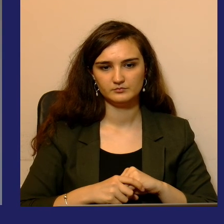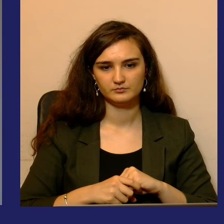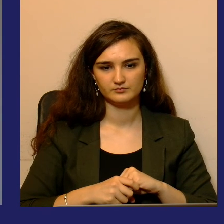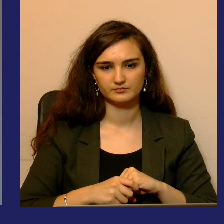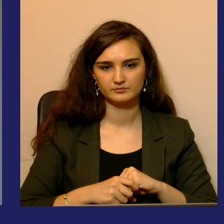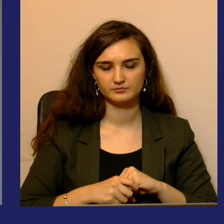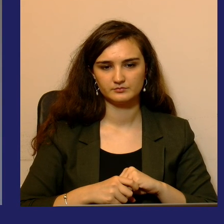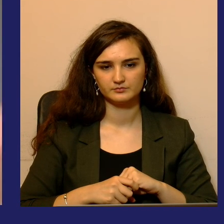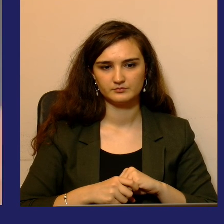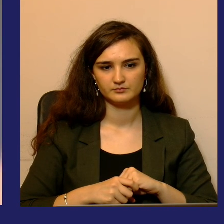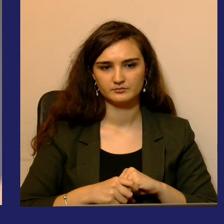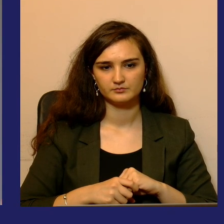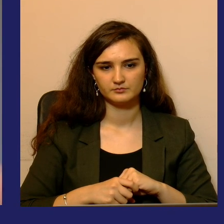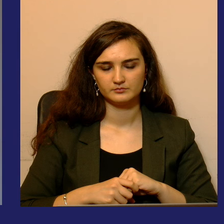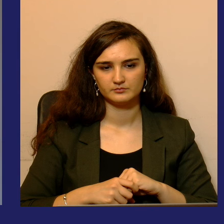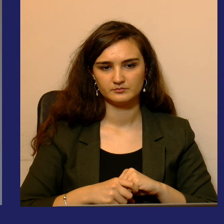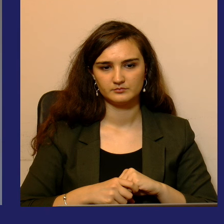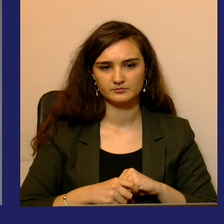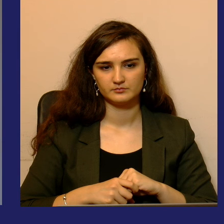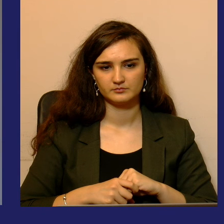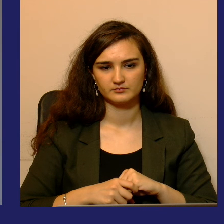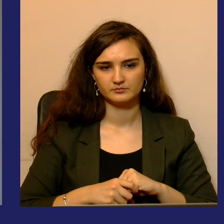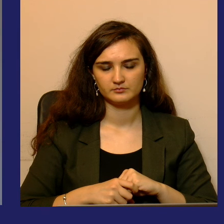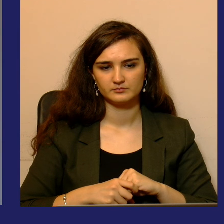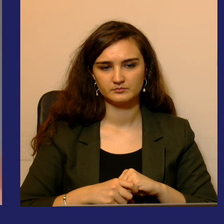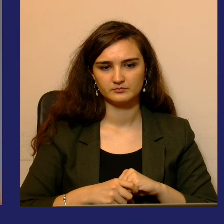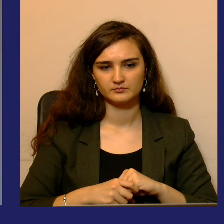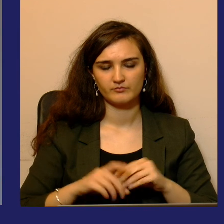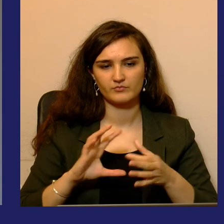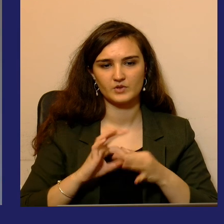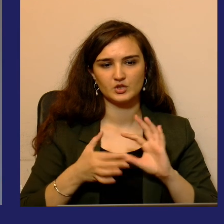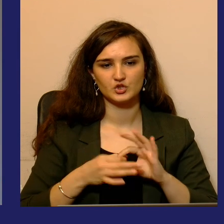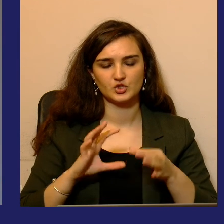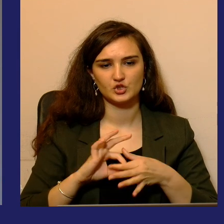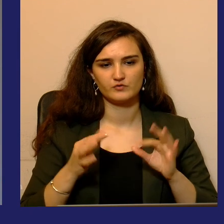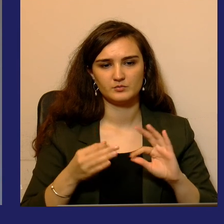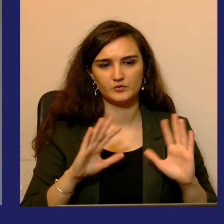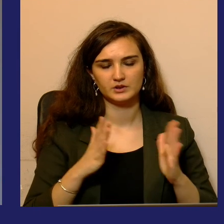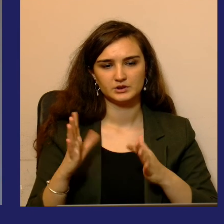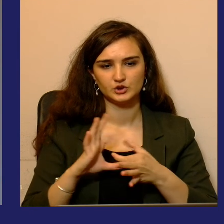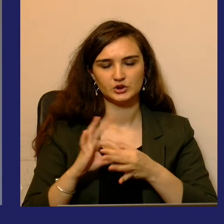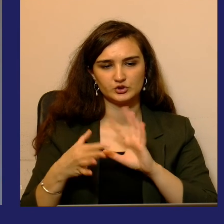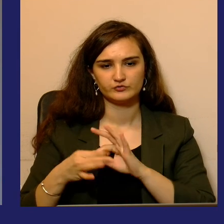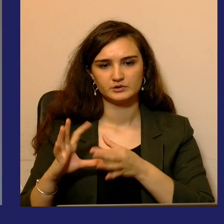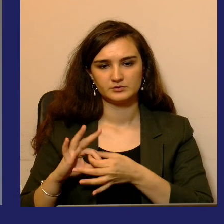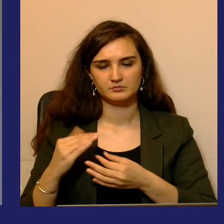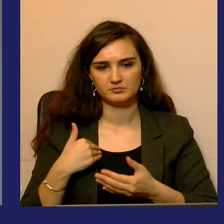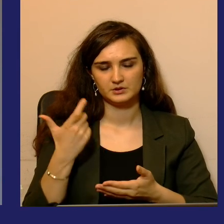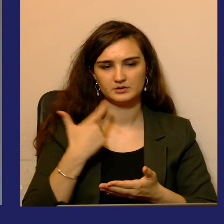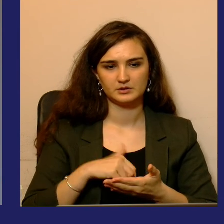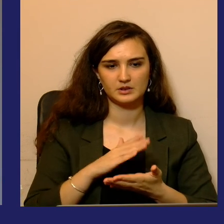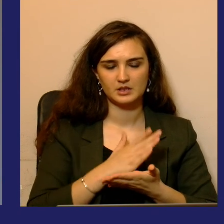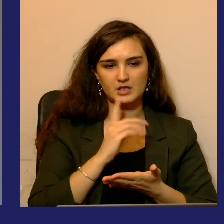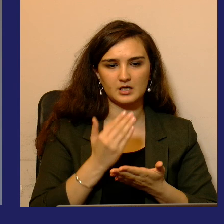And that comes at the end of a chain, I think. And I'm originally from New Zealand, and I spend a lot of time thinking